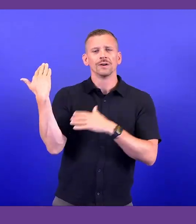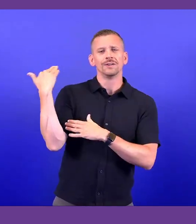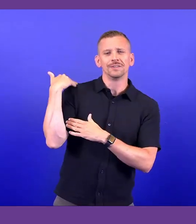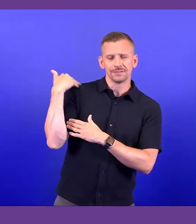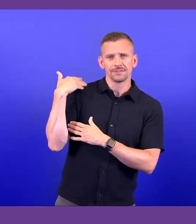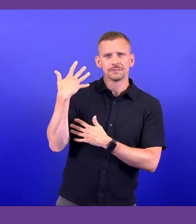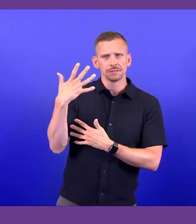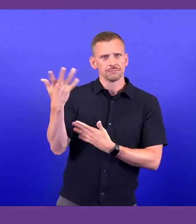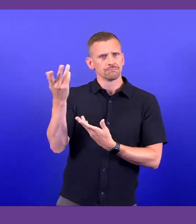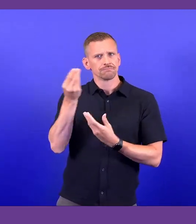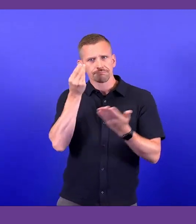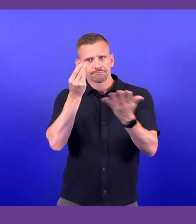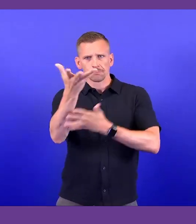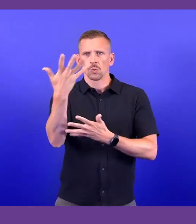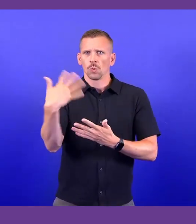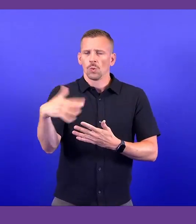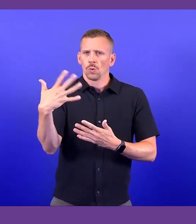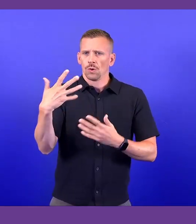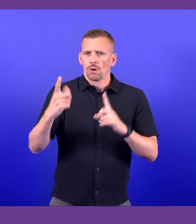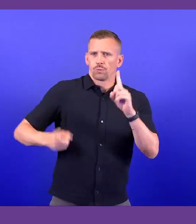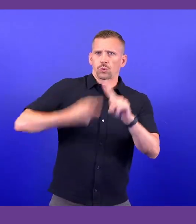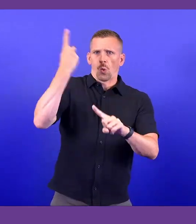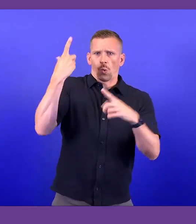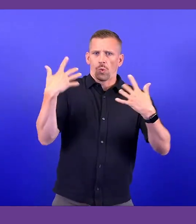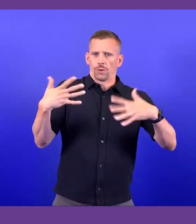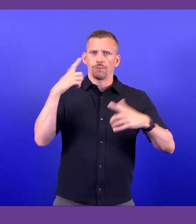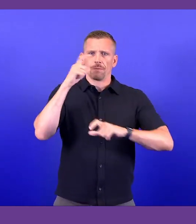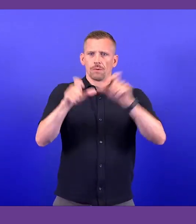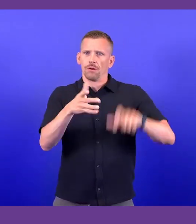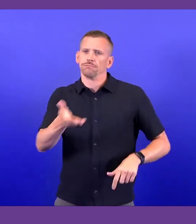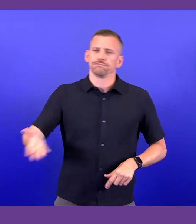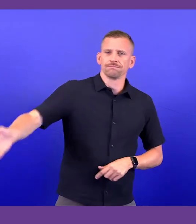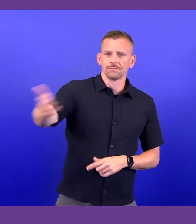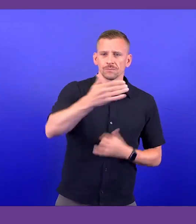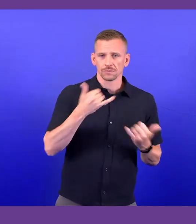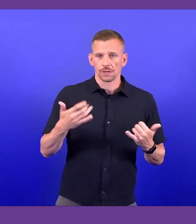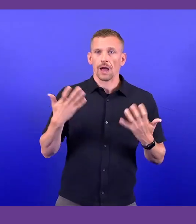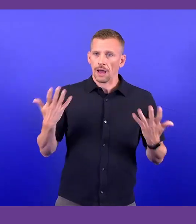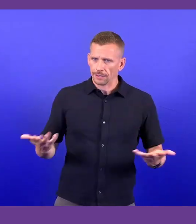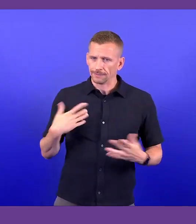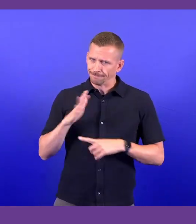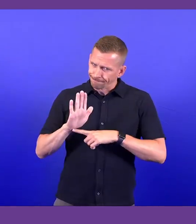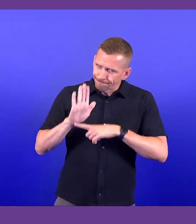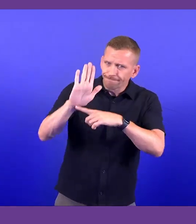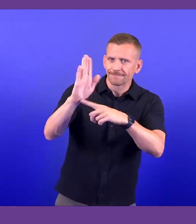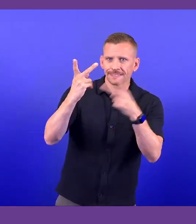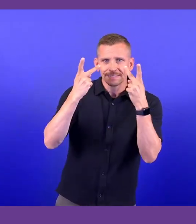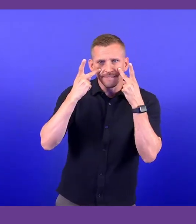Let me make it visible for you one more time.